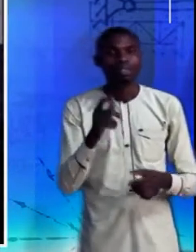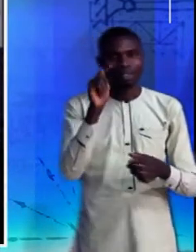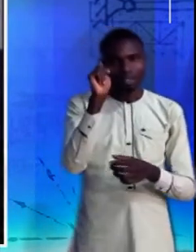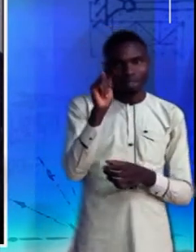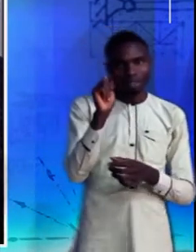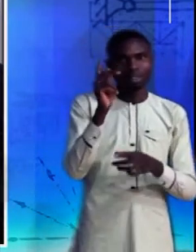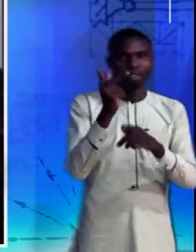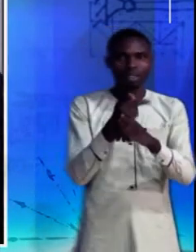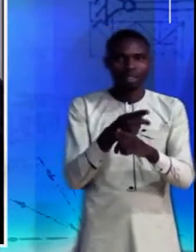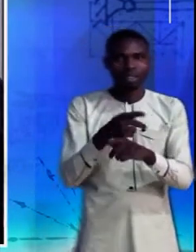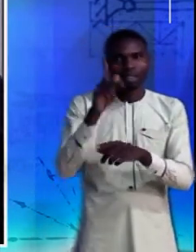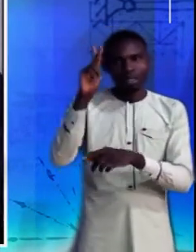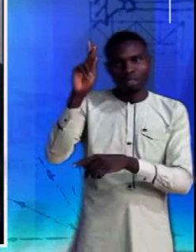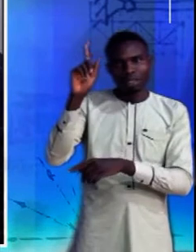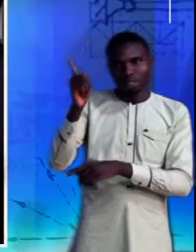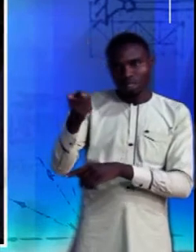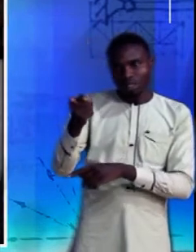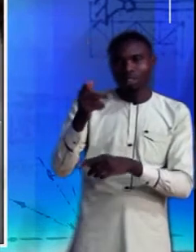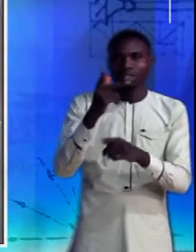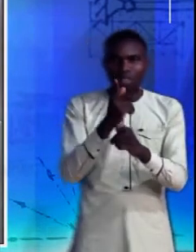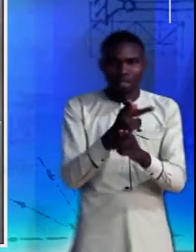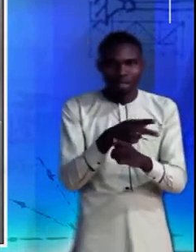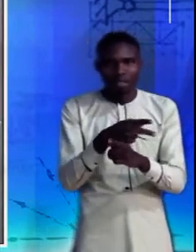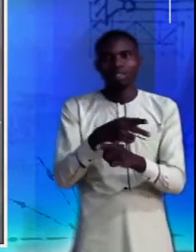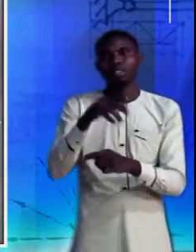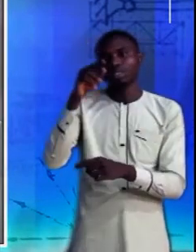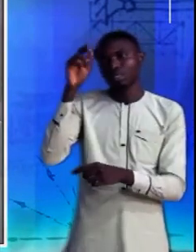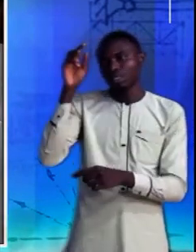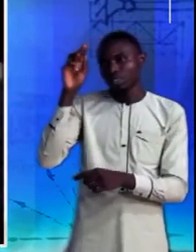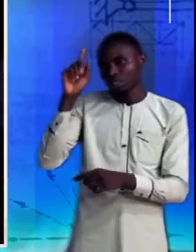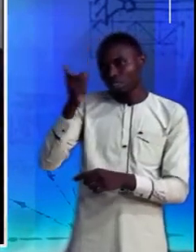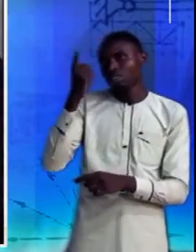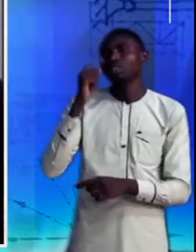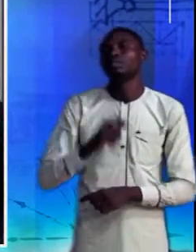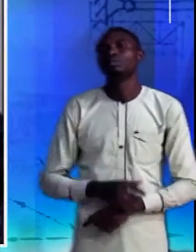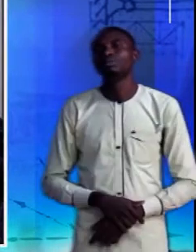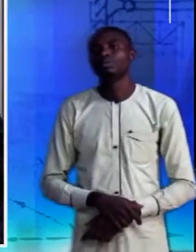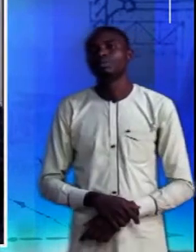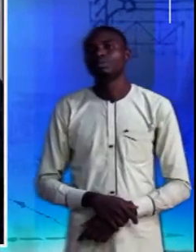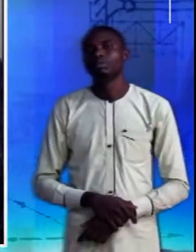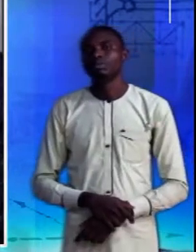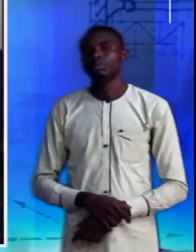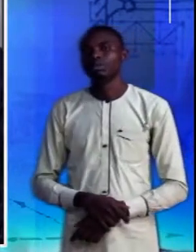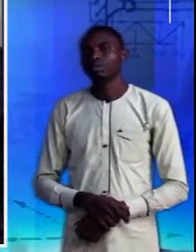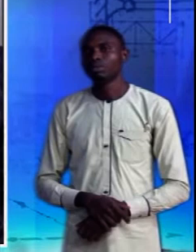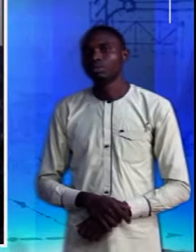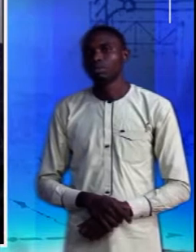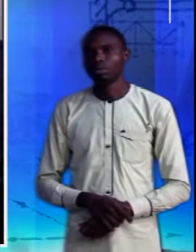have 1, 2, 3, 4. 4 digits is 1,000. We have